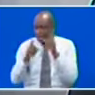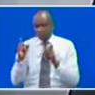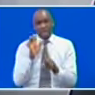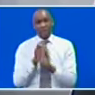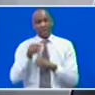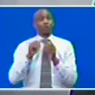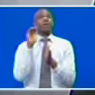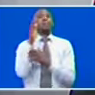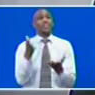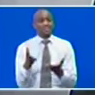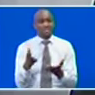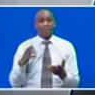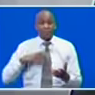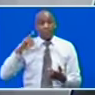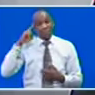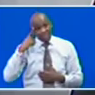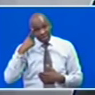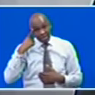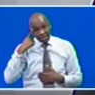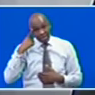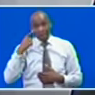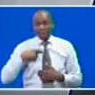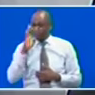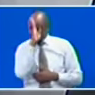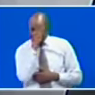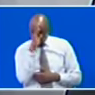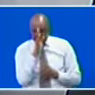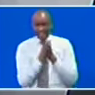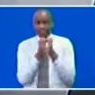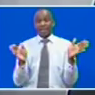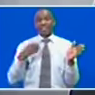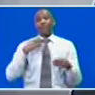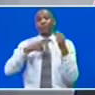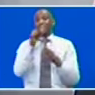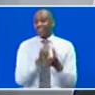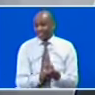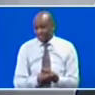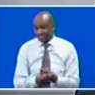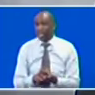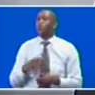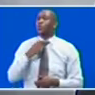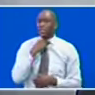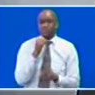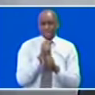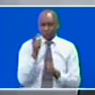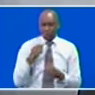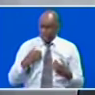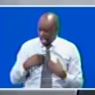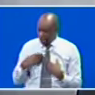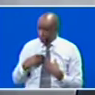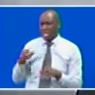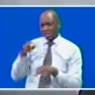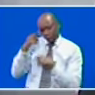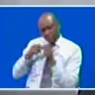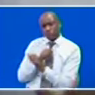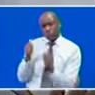appeal as more of people, you know, doubting the transparency of the process. And we want to make sure that we have a transparent process.